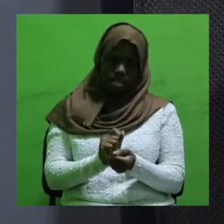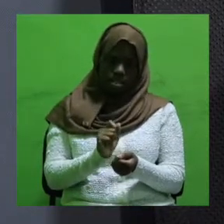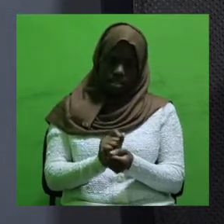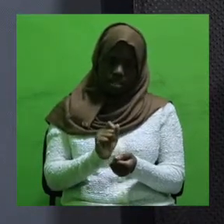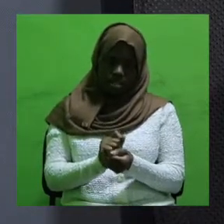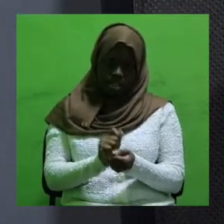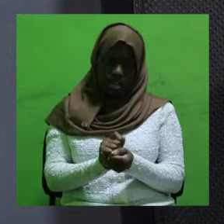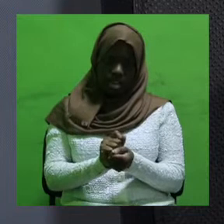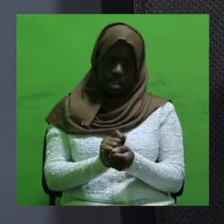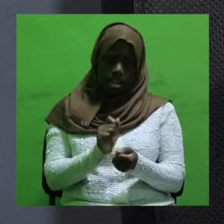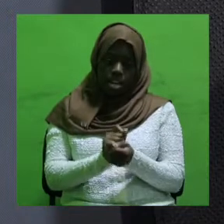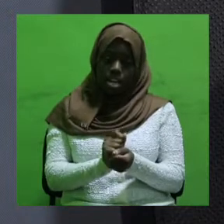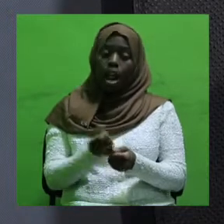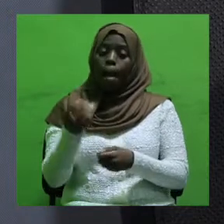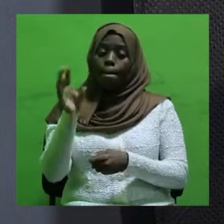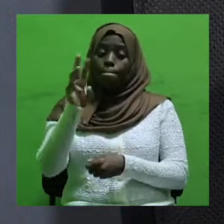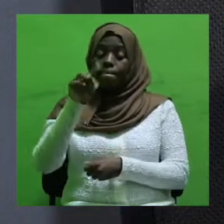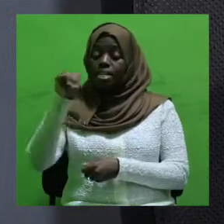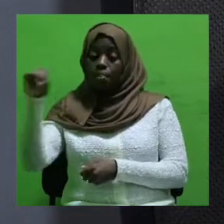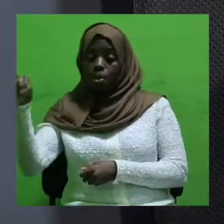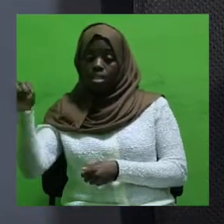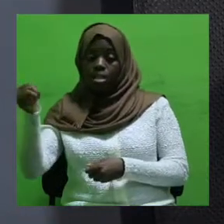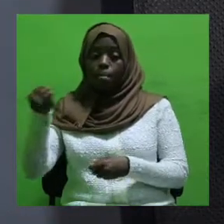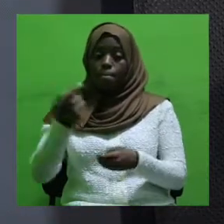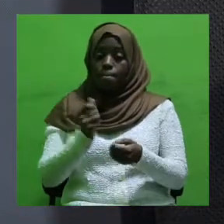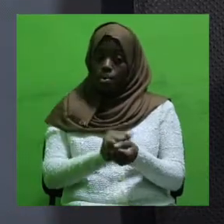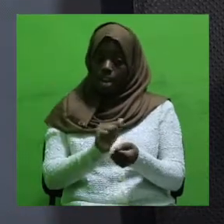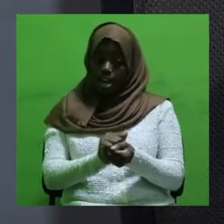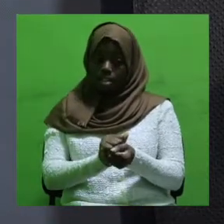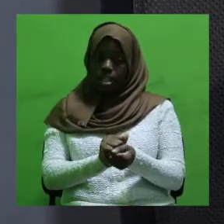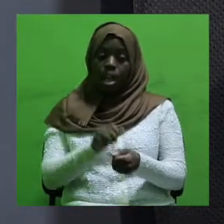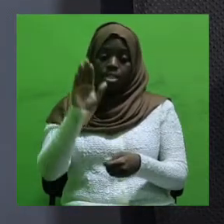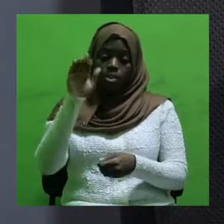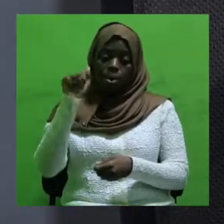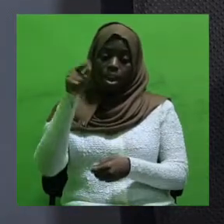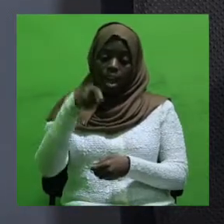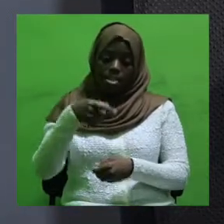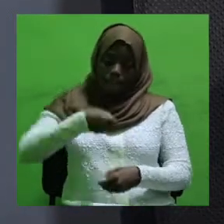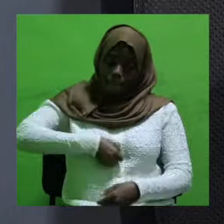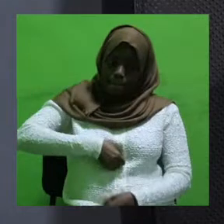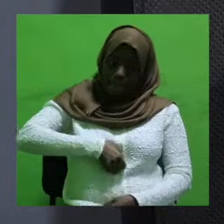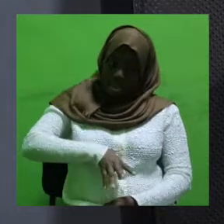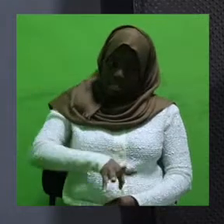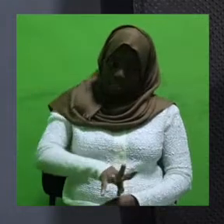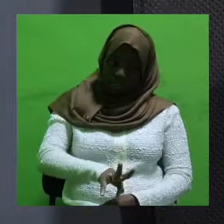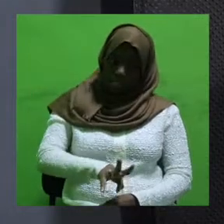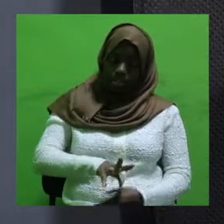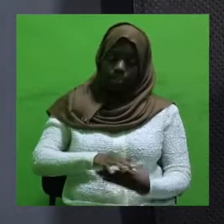by an action of these actions or metabolism actions is referred to as